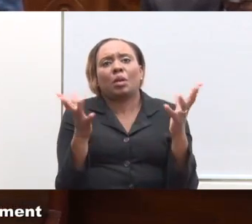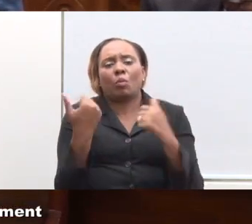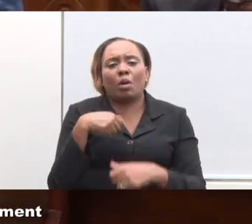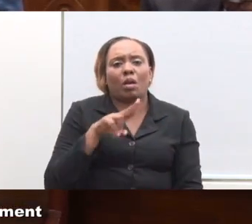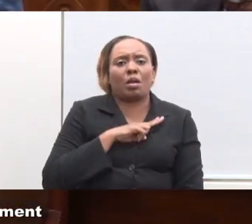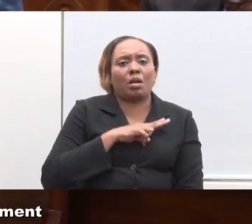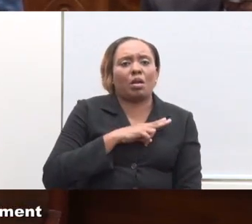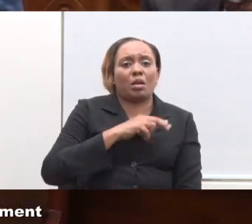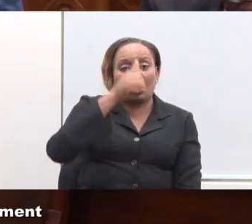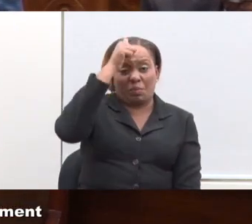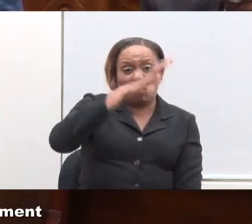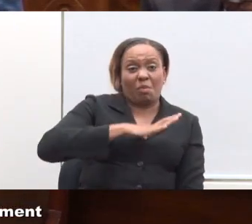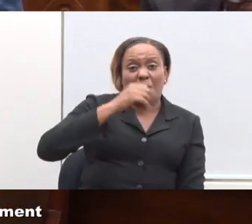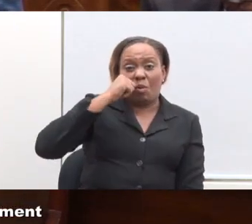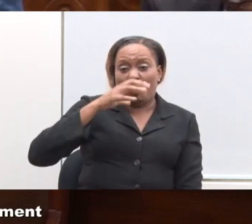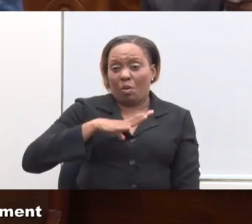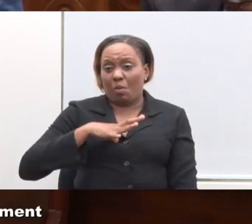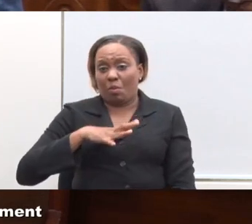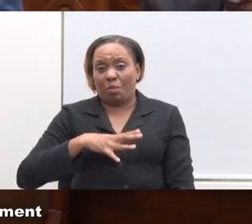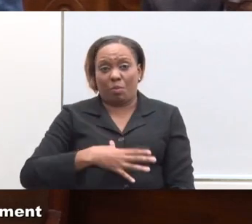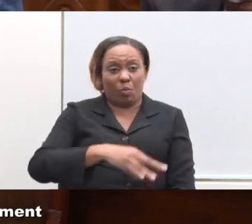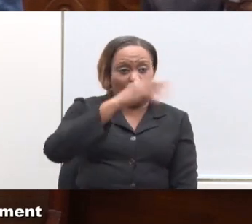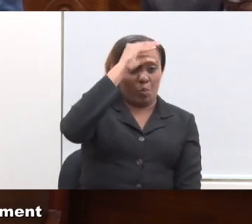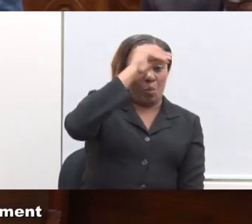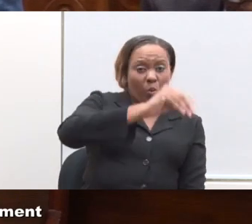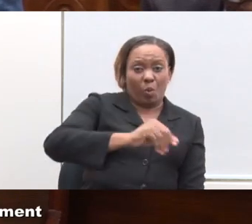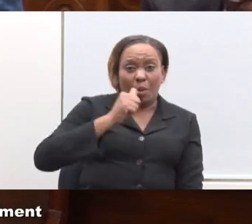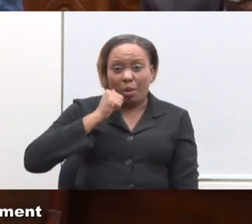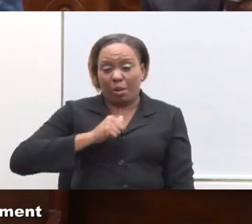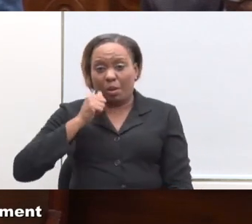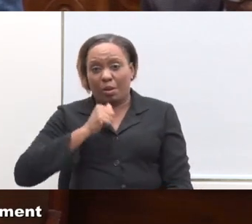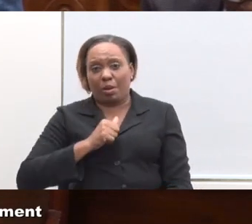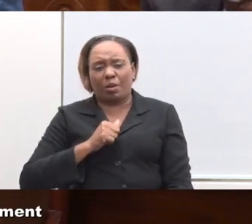boy and a girl, rise to the challenges